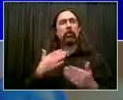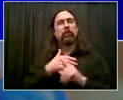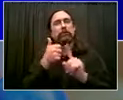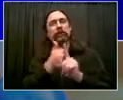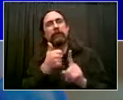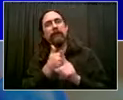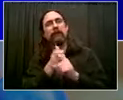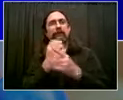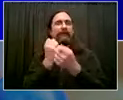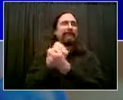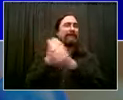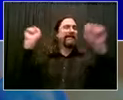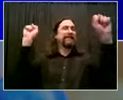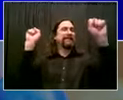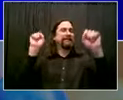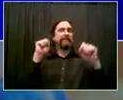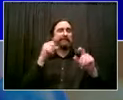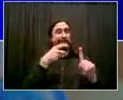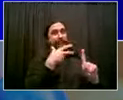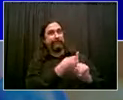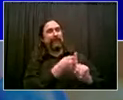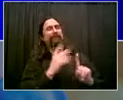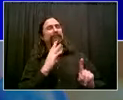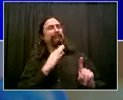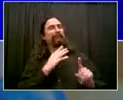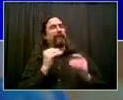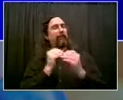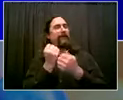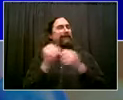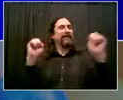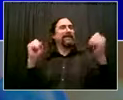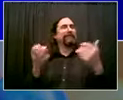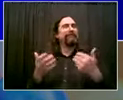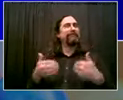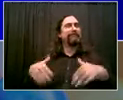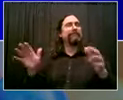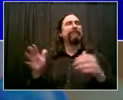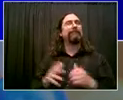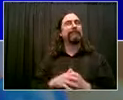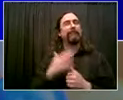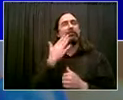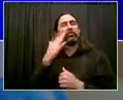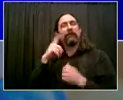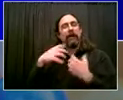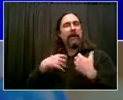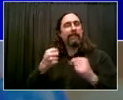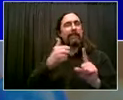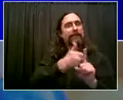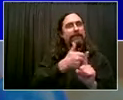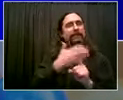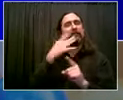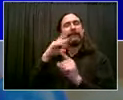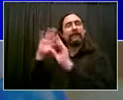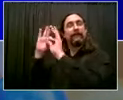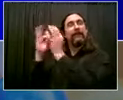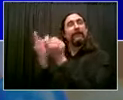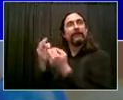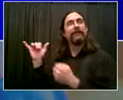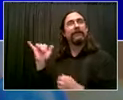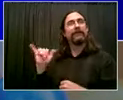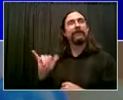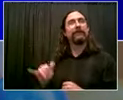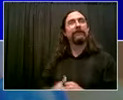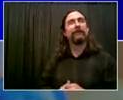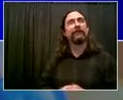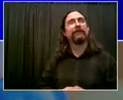people. This is going to be a big part of what we do from this point on. Now, know, on top of that, some people just need a little extra encouragement, a little extra